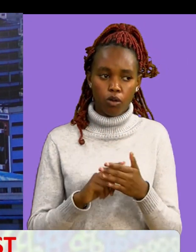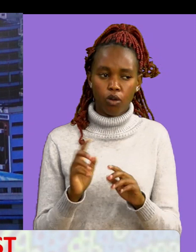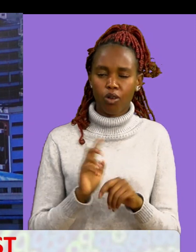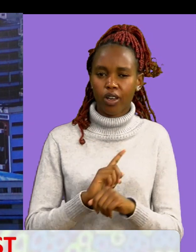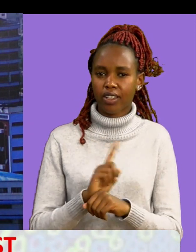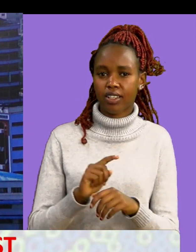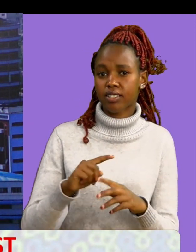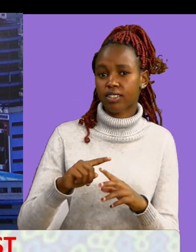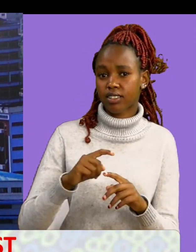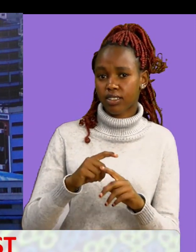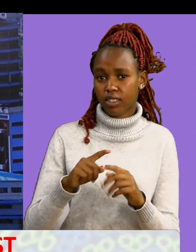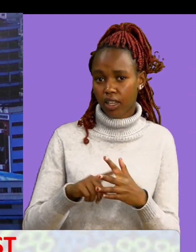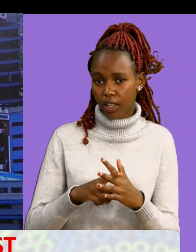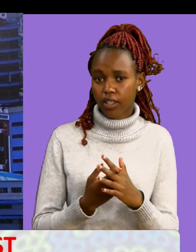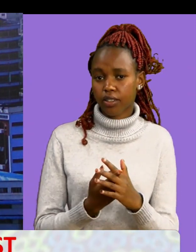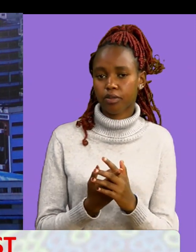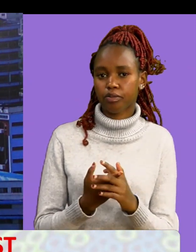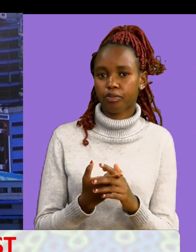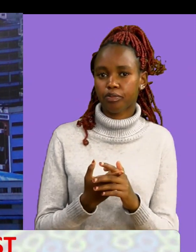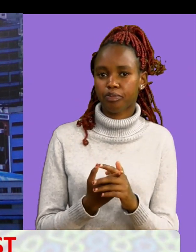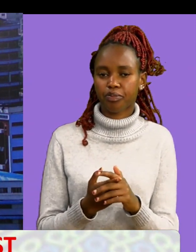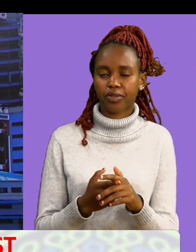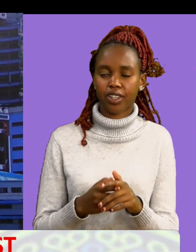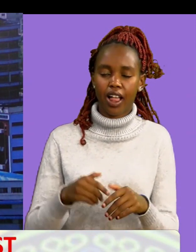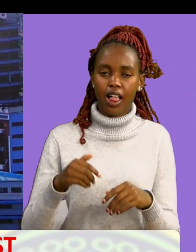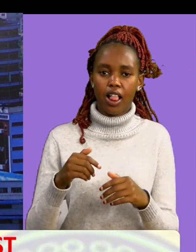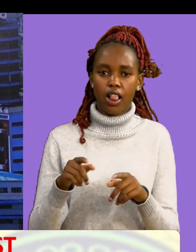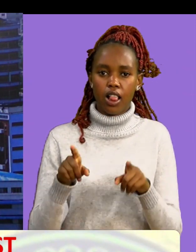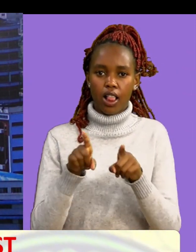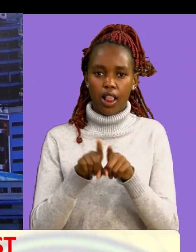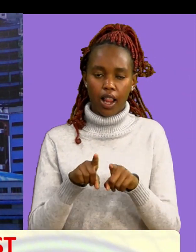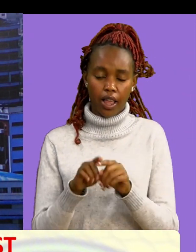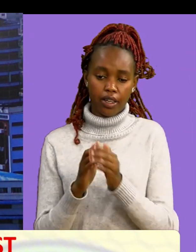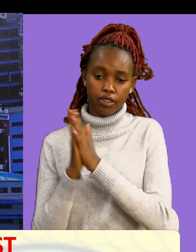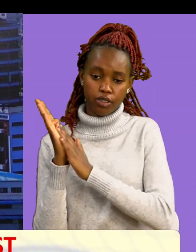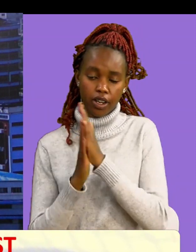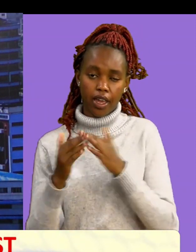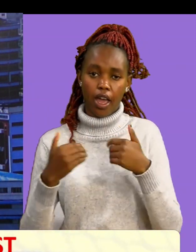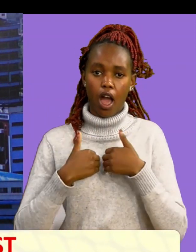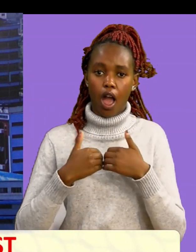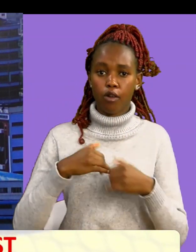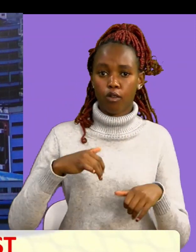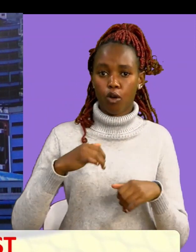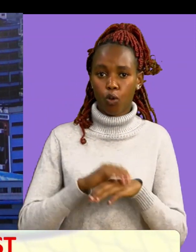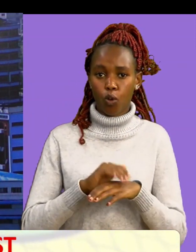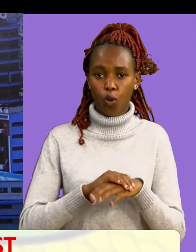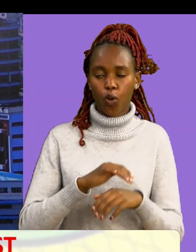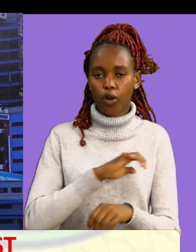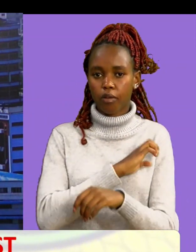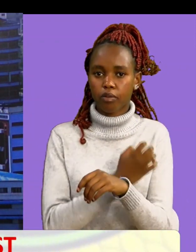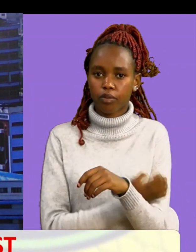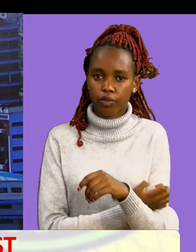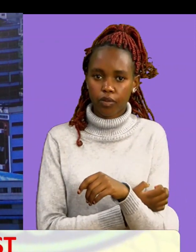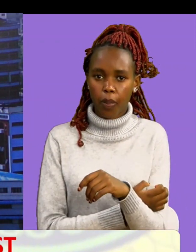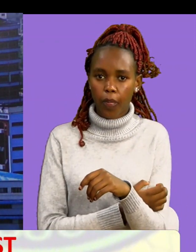the eve, the 2nd of December. And nataka kuambia kama reggae, unajua reggae ni all about good vibes. Sawa? Ukisikia tu mali ukipita mahali unasikiza